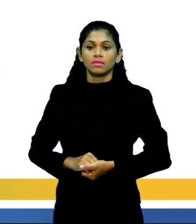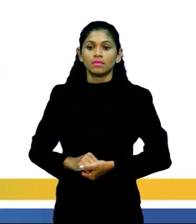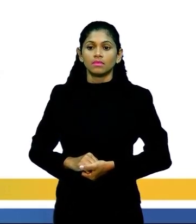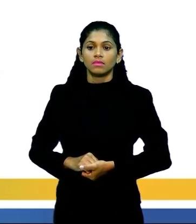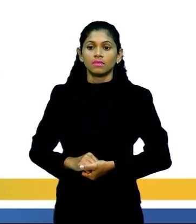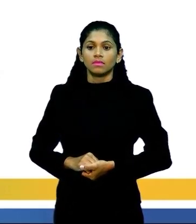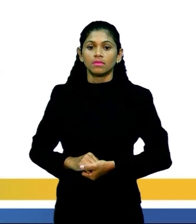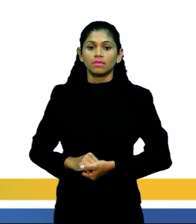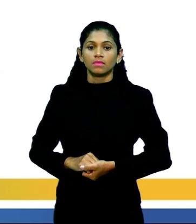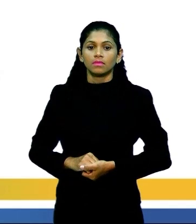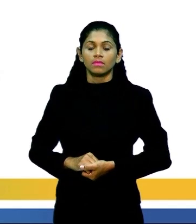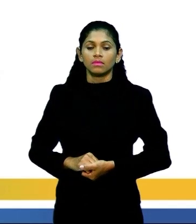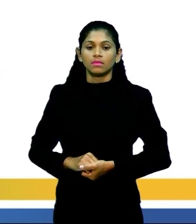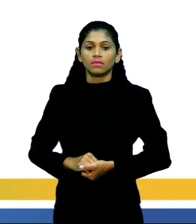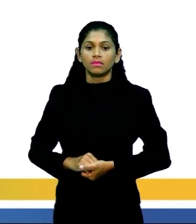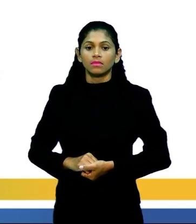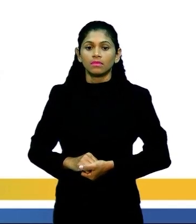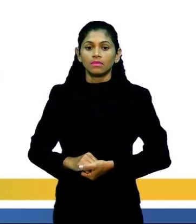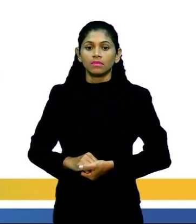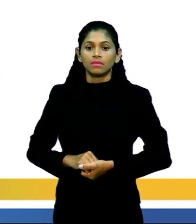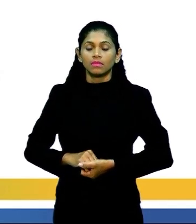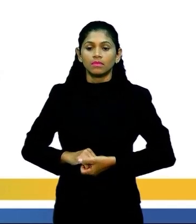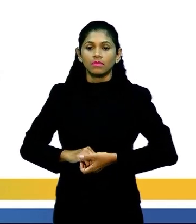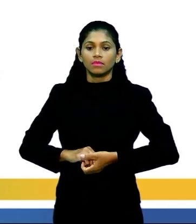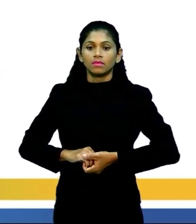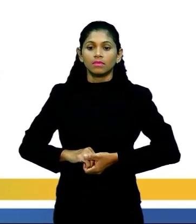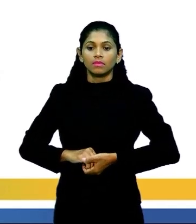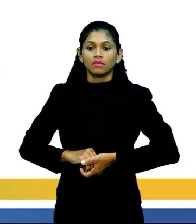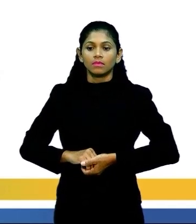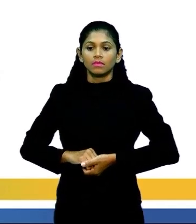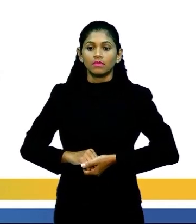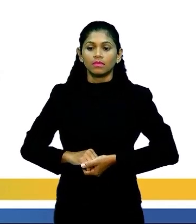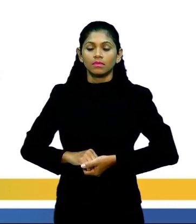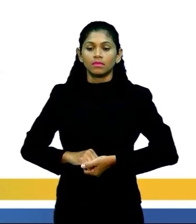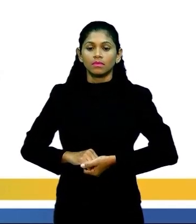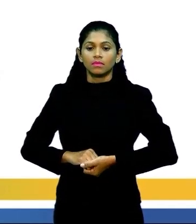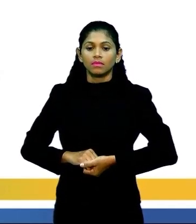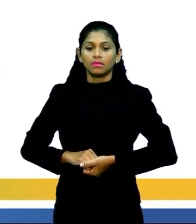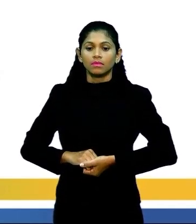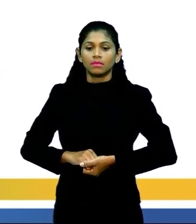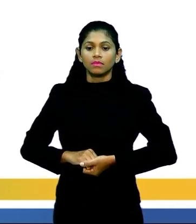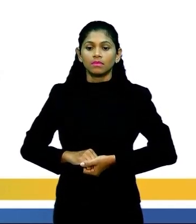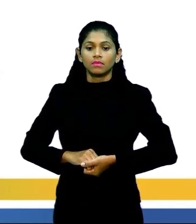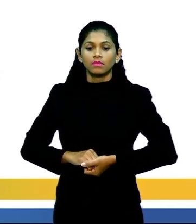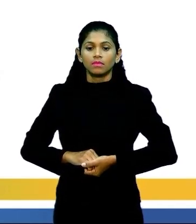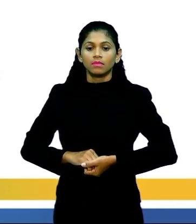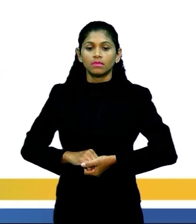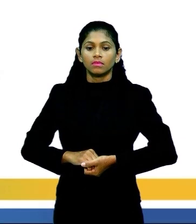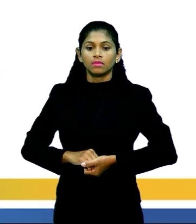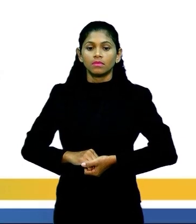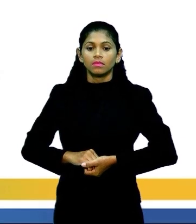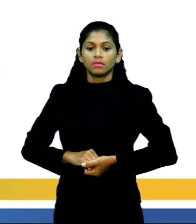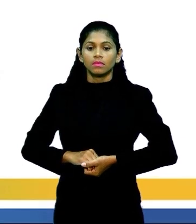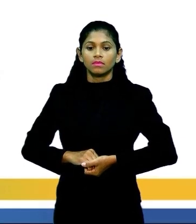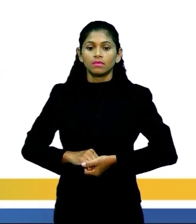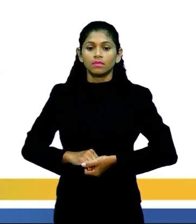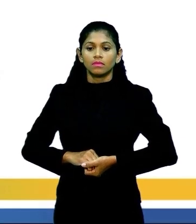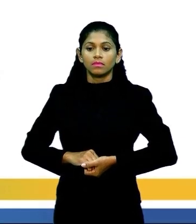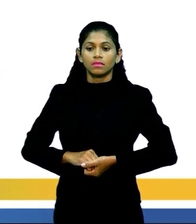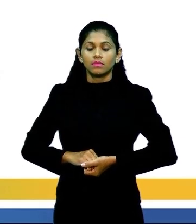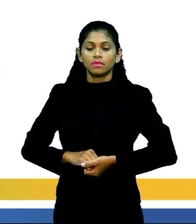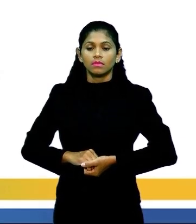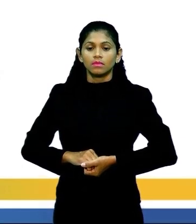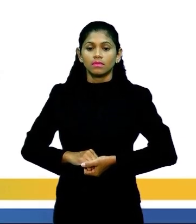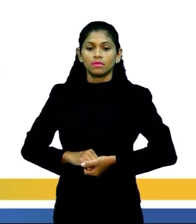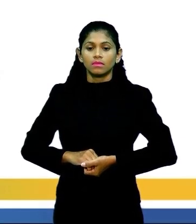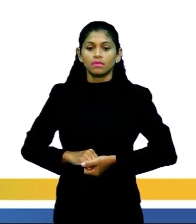parents and citizens, committed in one way or another with social well-being and our children's future,